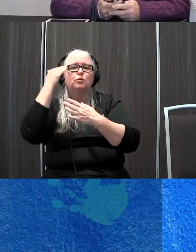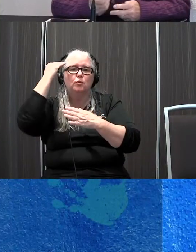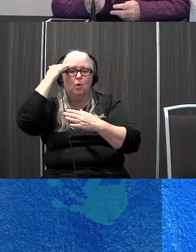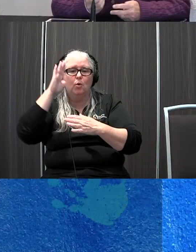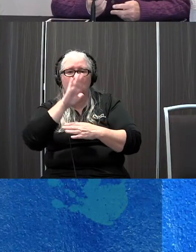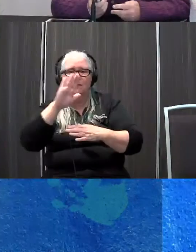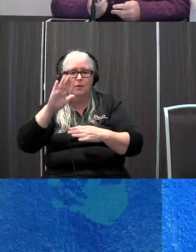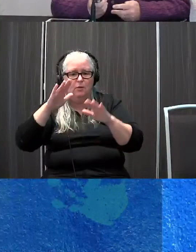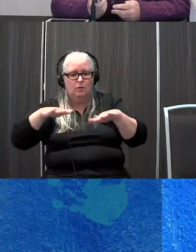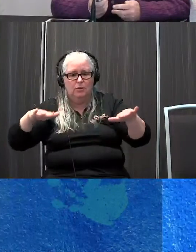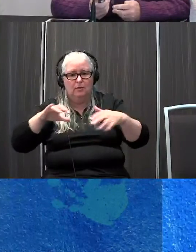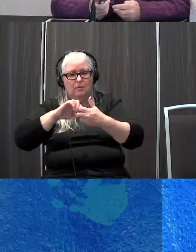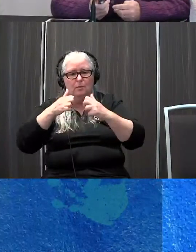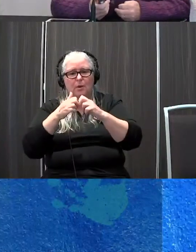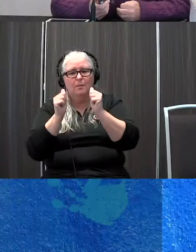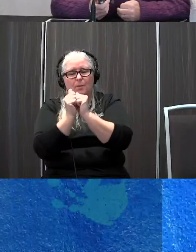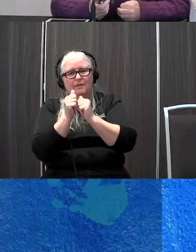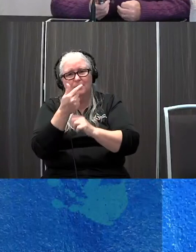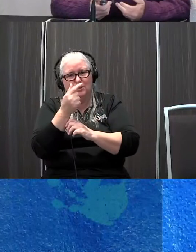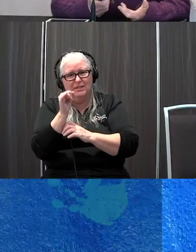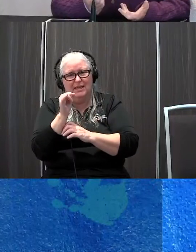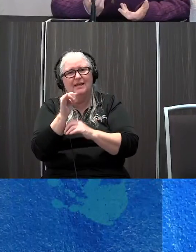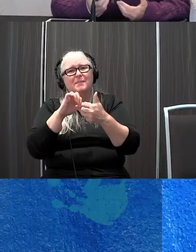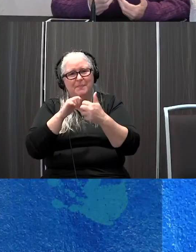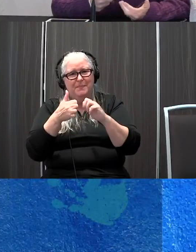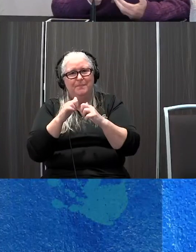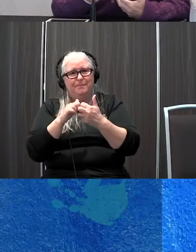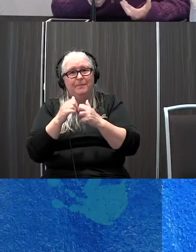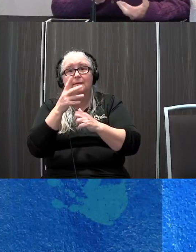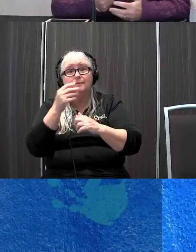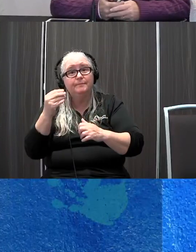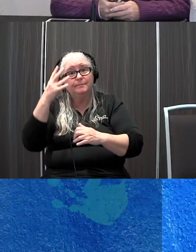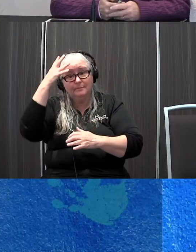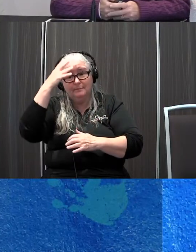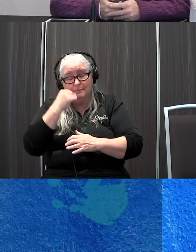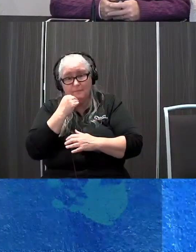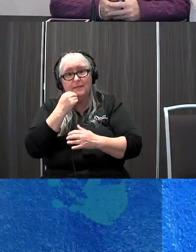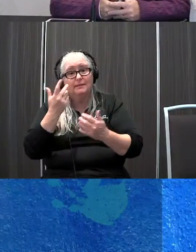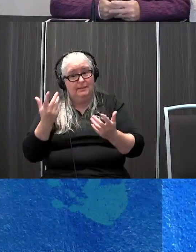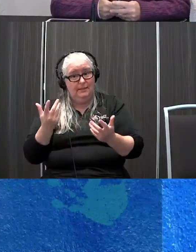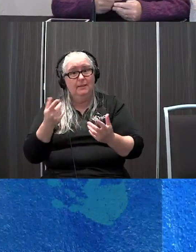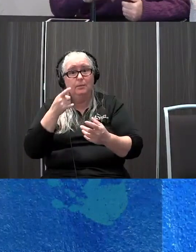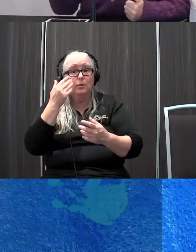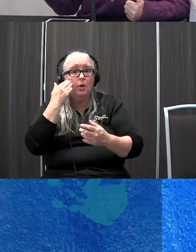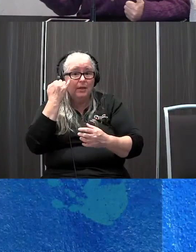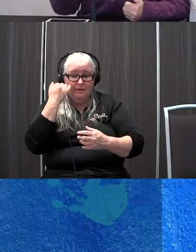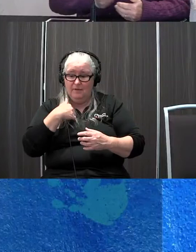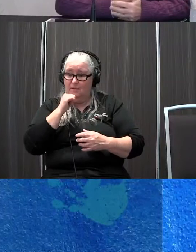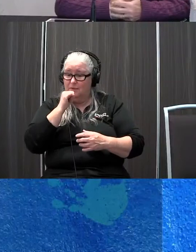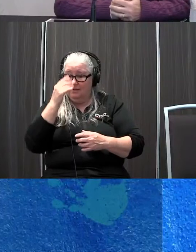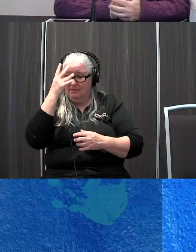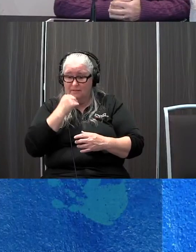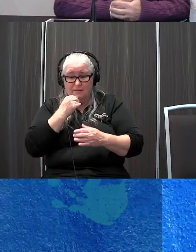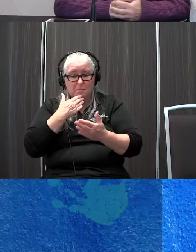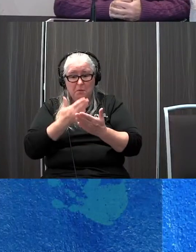GI stuff. And then sleep. So there's a lot of, if I'm not sleeping well, so even with